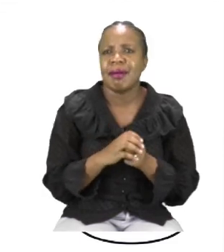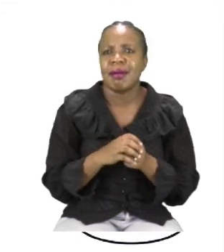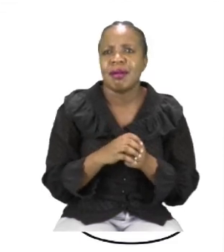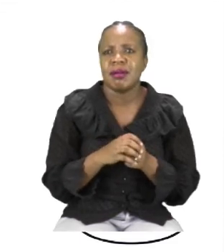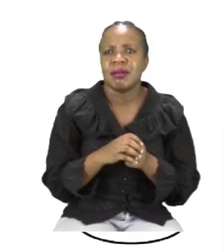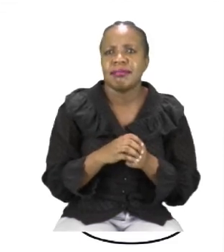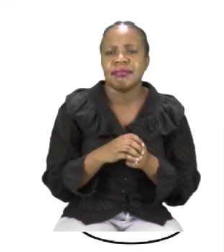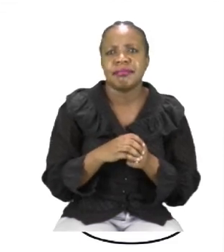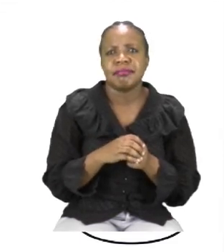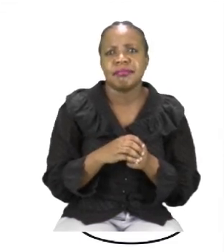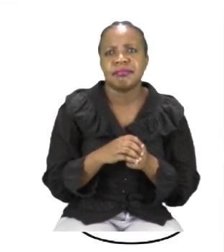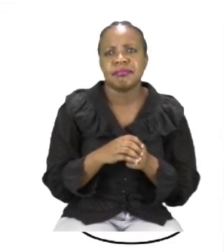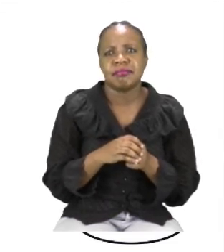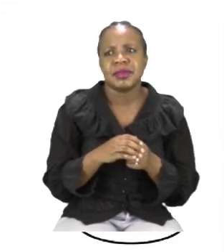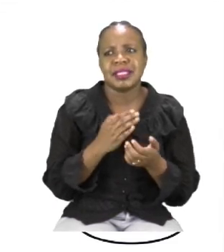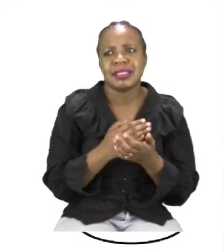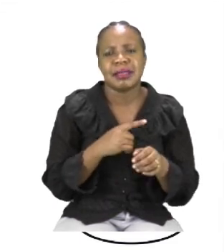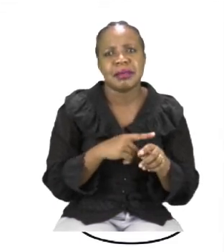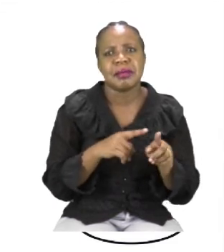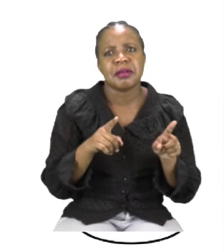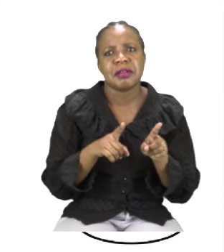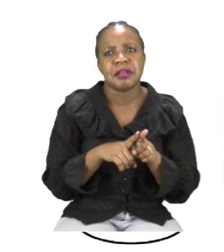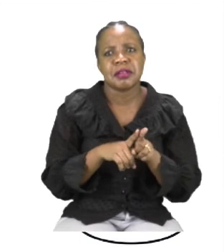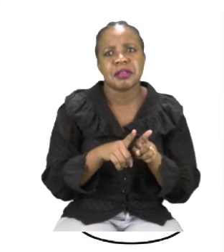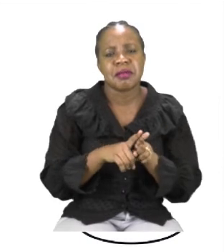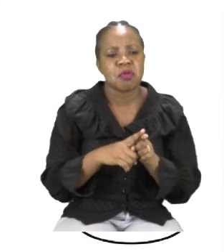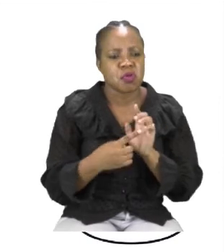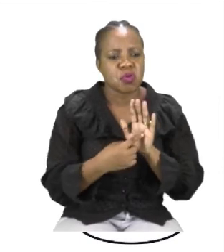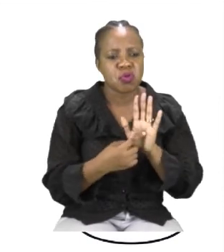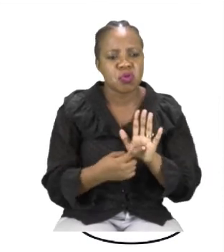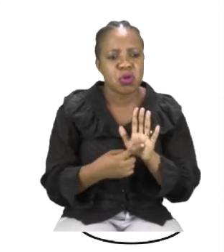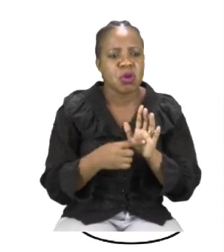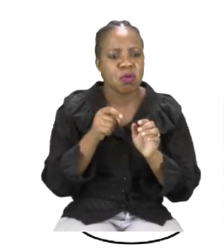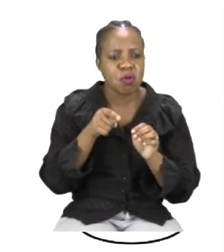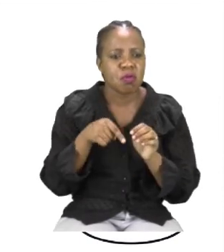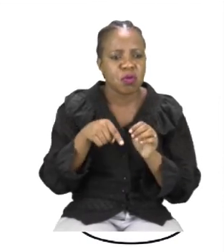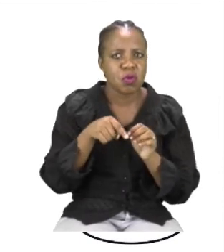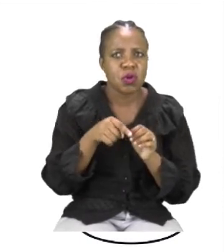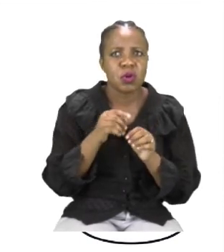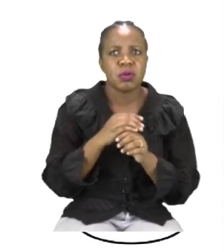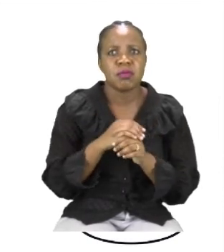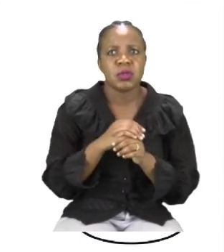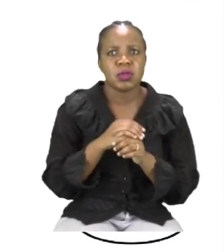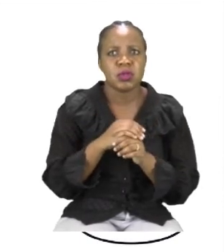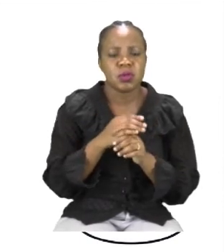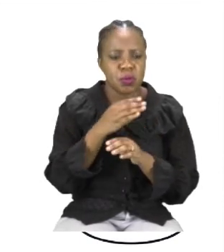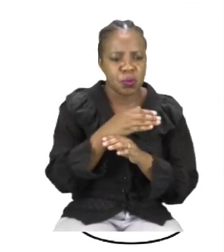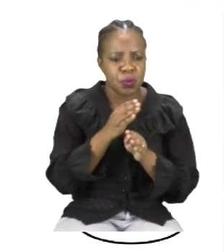are allowed in that area. You can see that this one has its pointed top facing